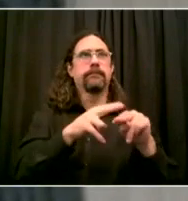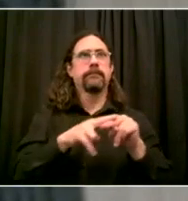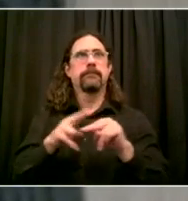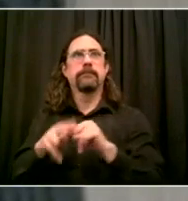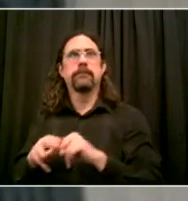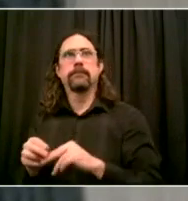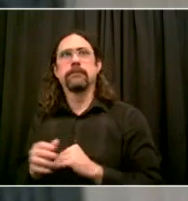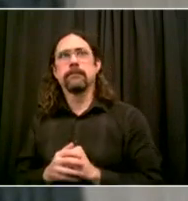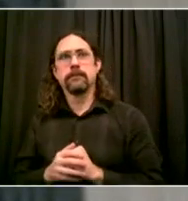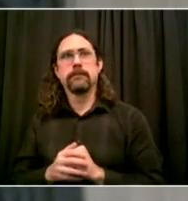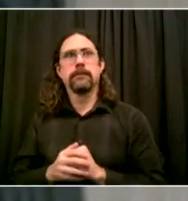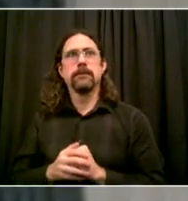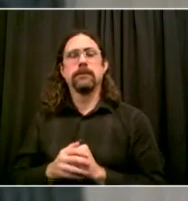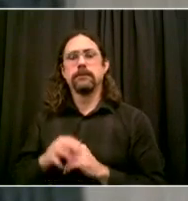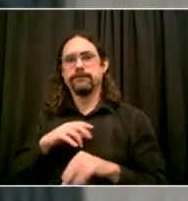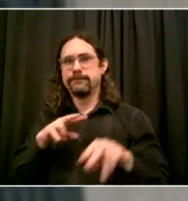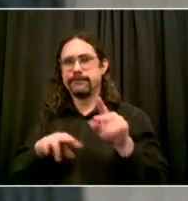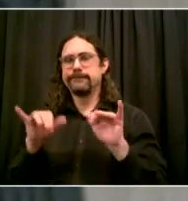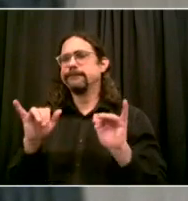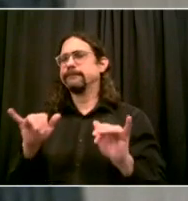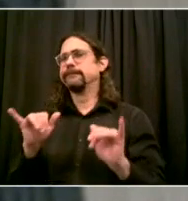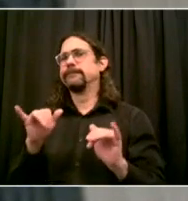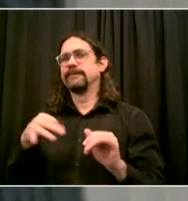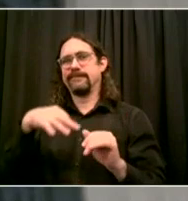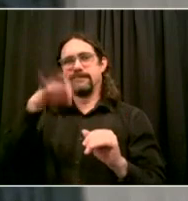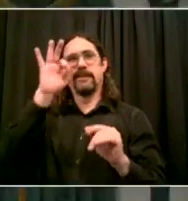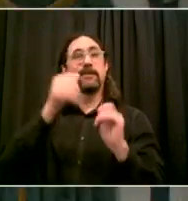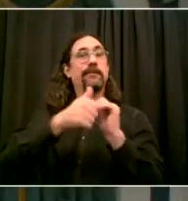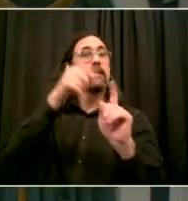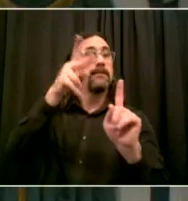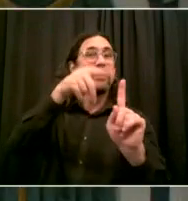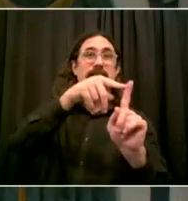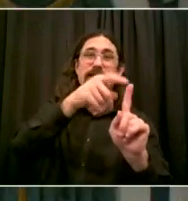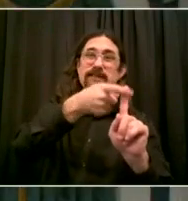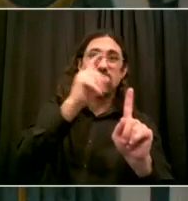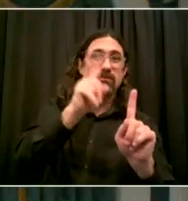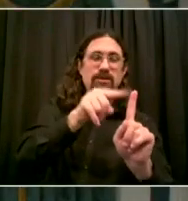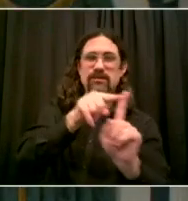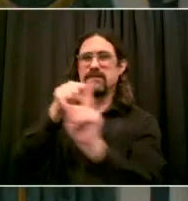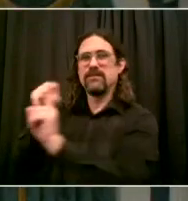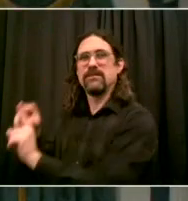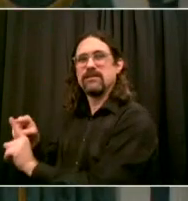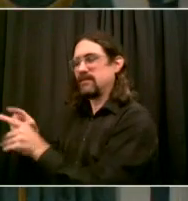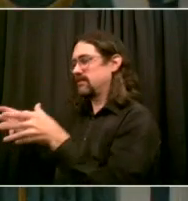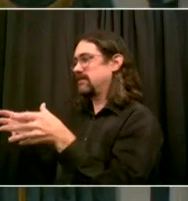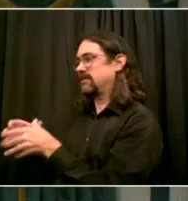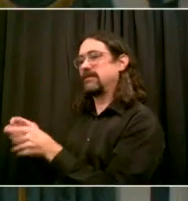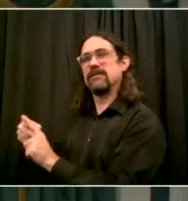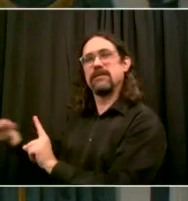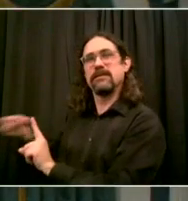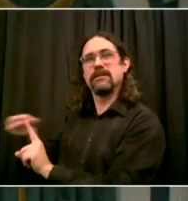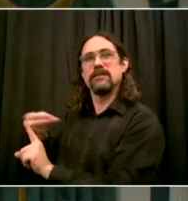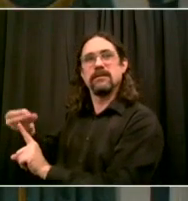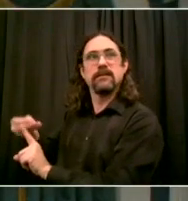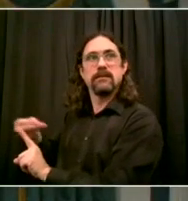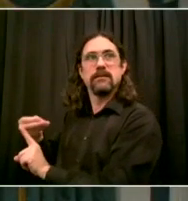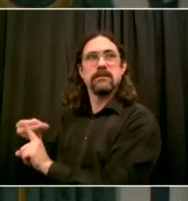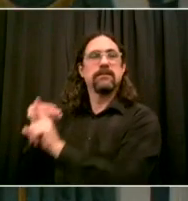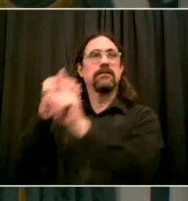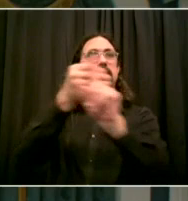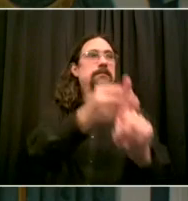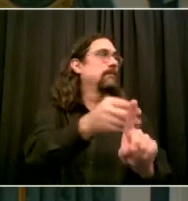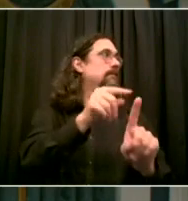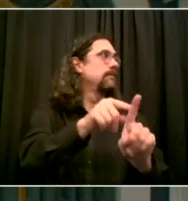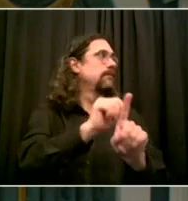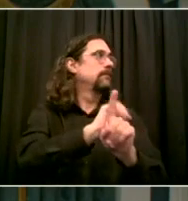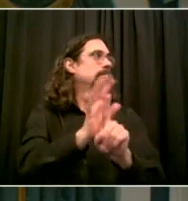on gatherings indoors and mask use. Dr. Long, you want to add? I think all the important points have been covered. I'll just emphasize that